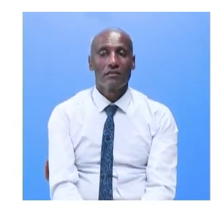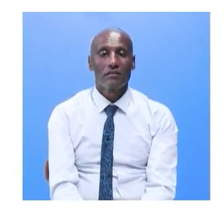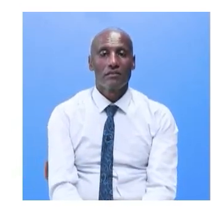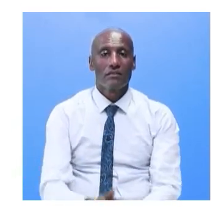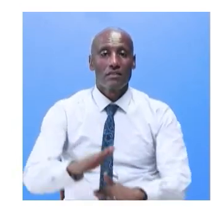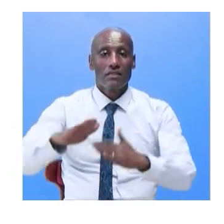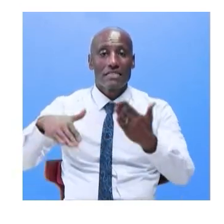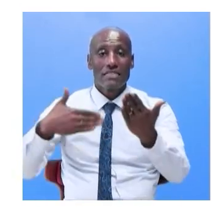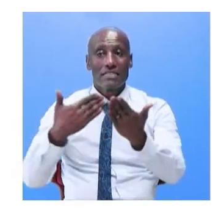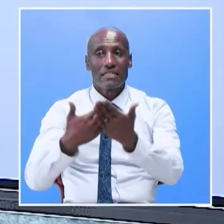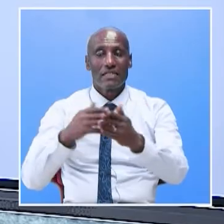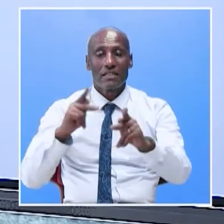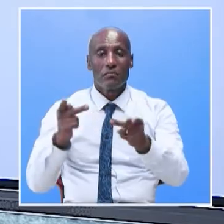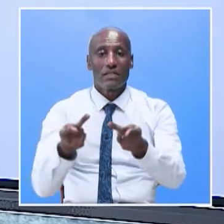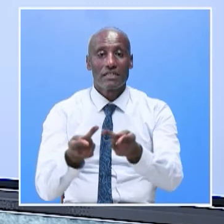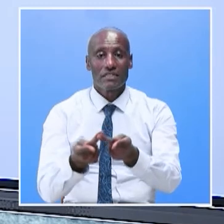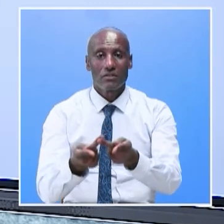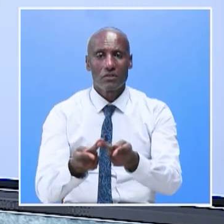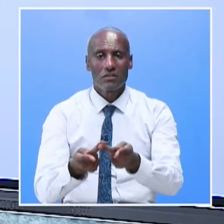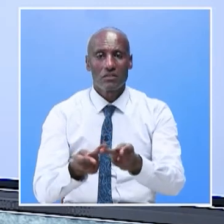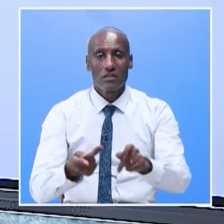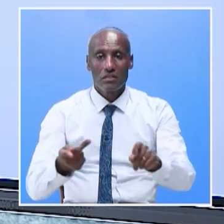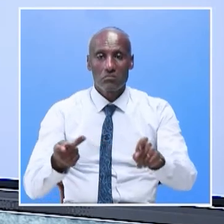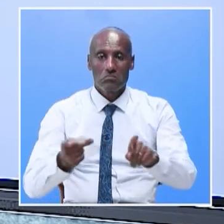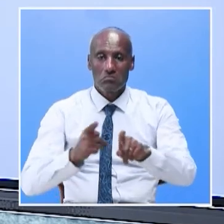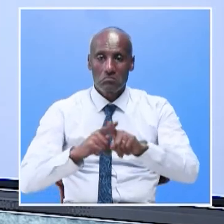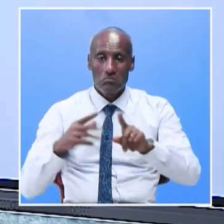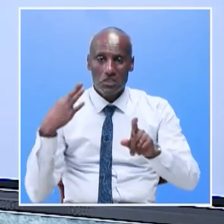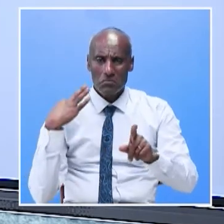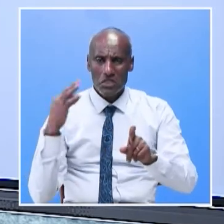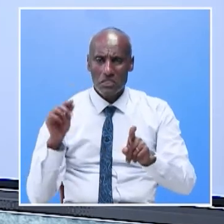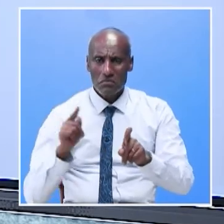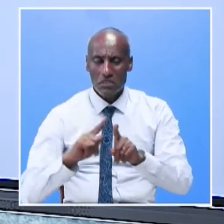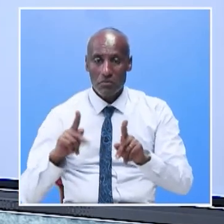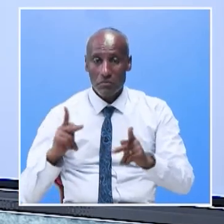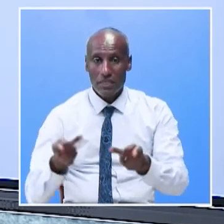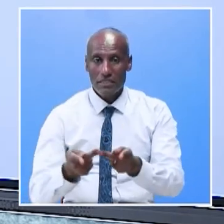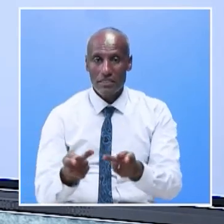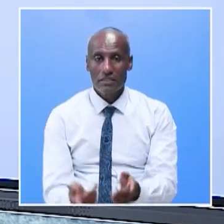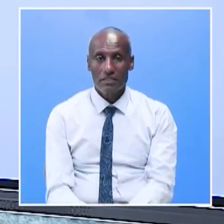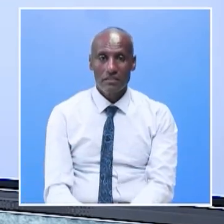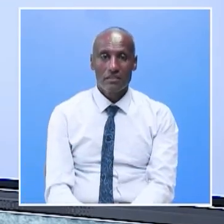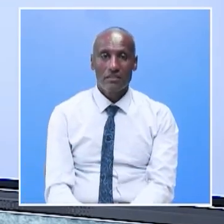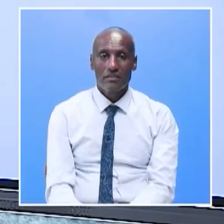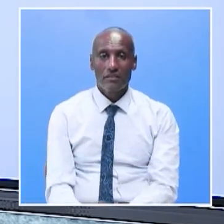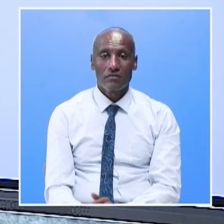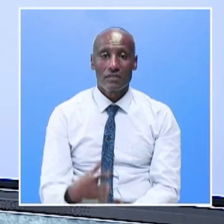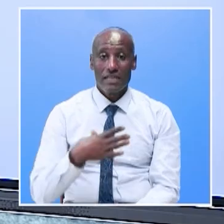General places. Not specific. Not what? Specific. Like